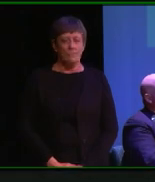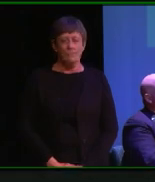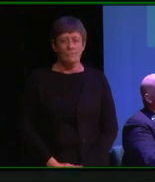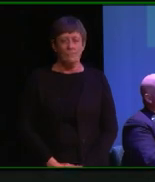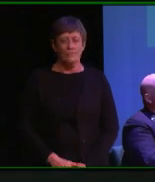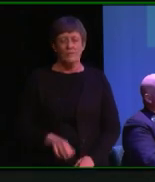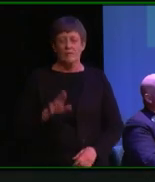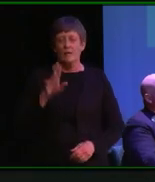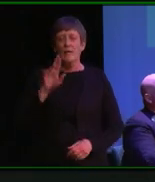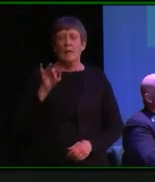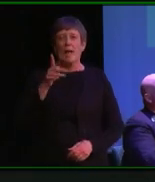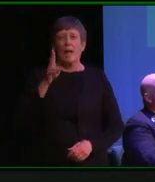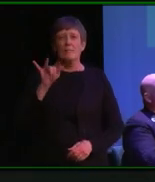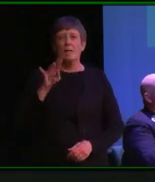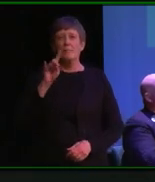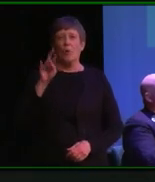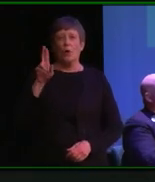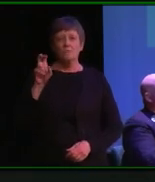Camden Morin,